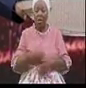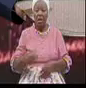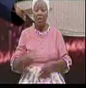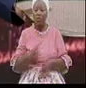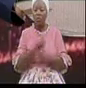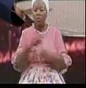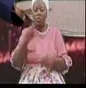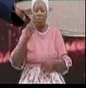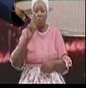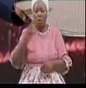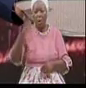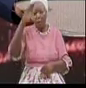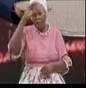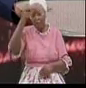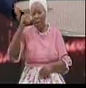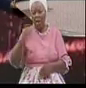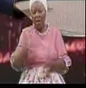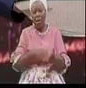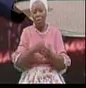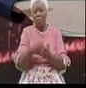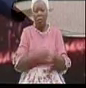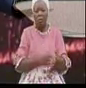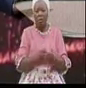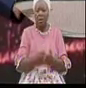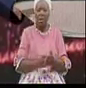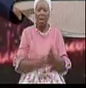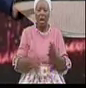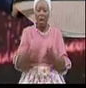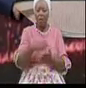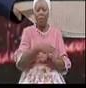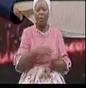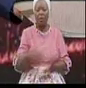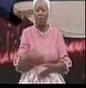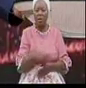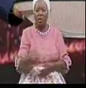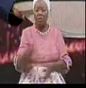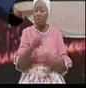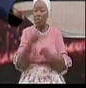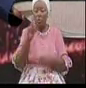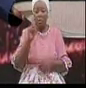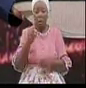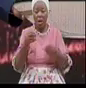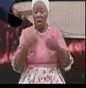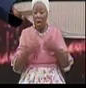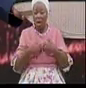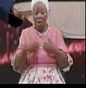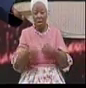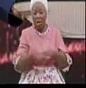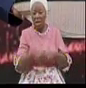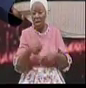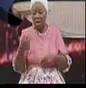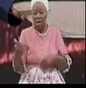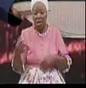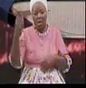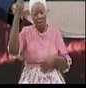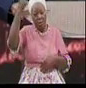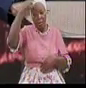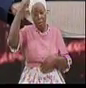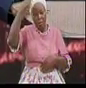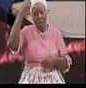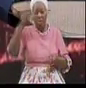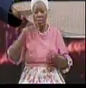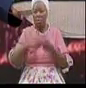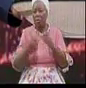one man feeble among them. Nobody had any brain